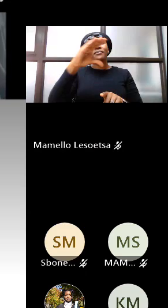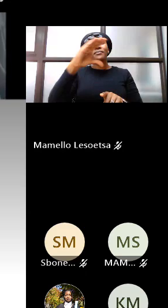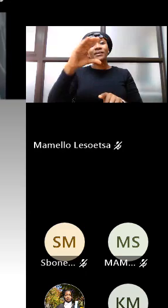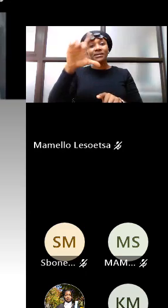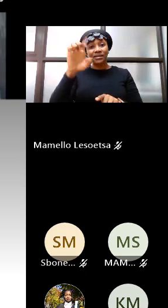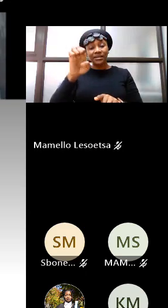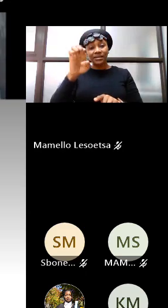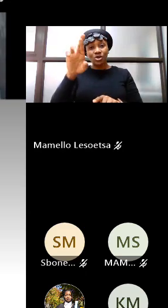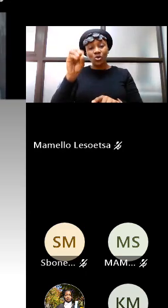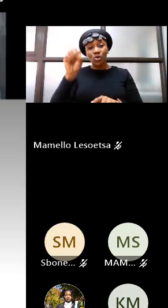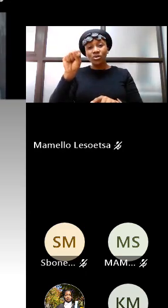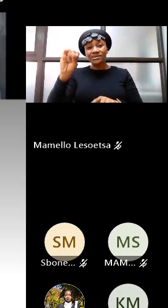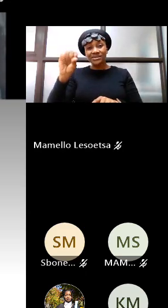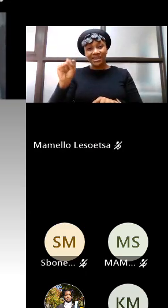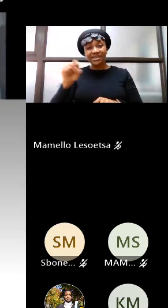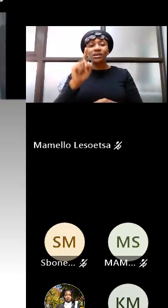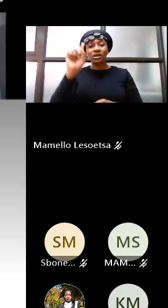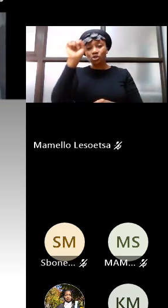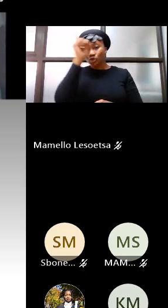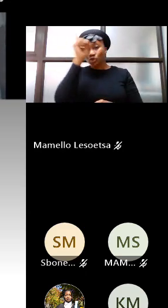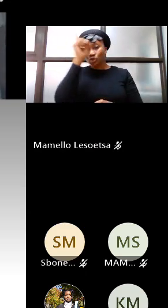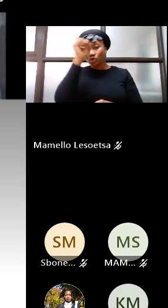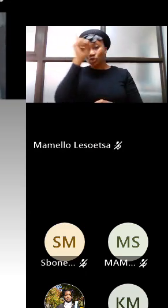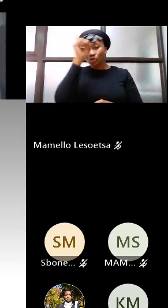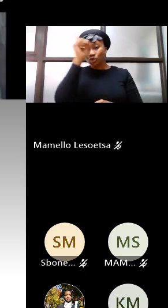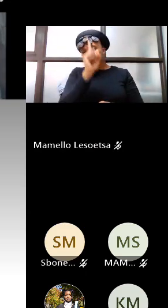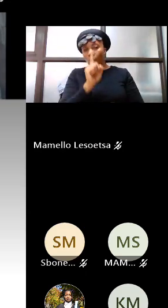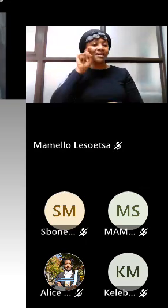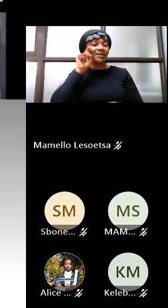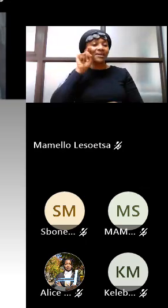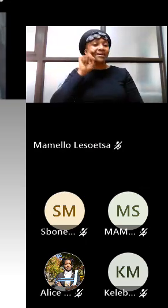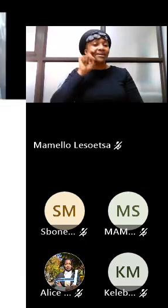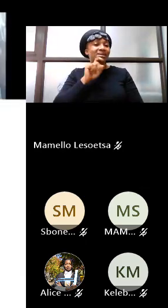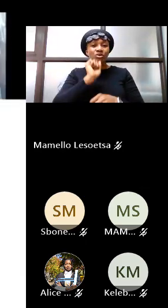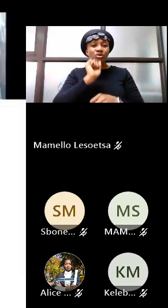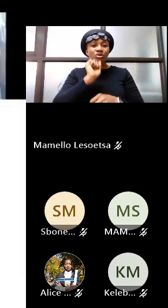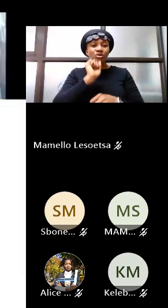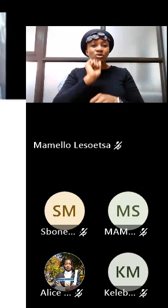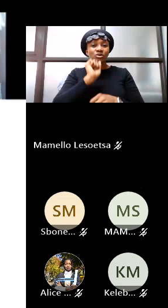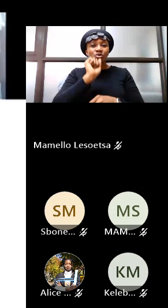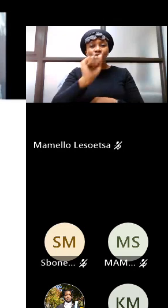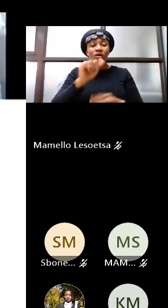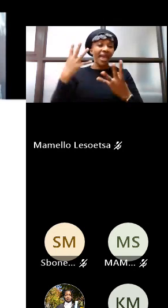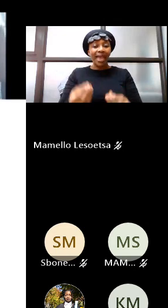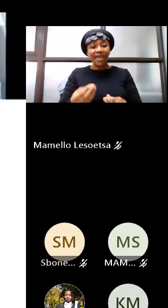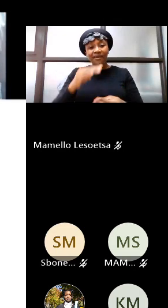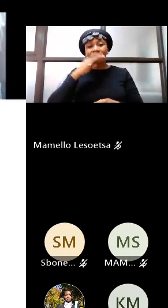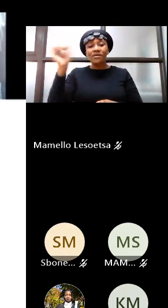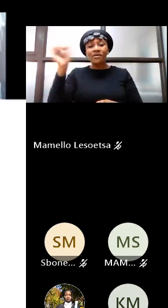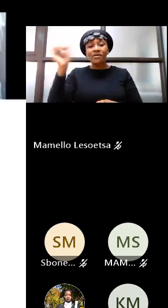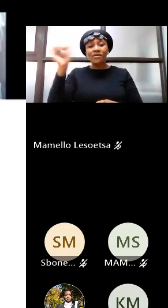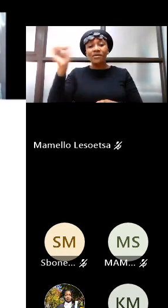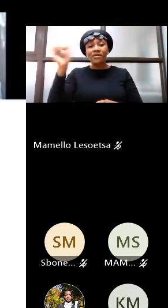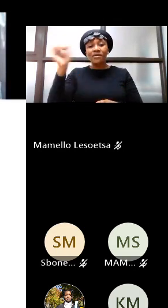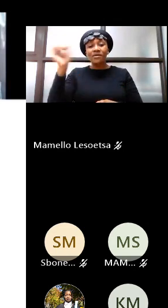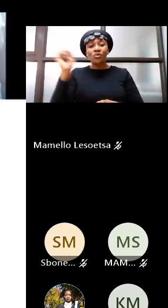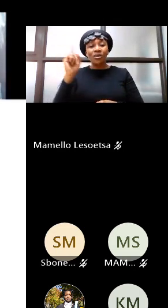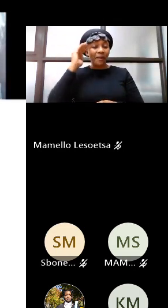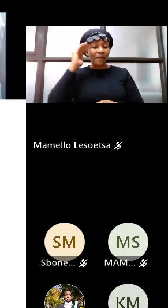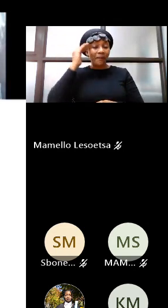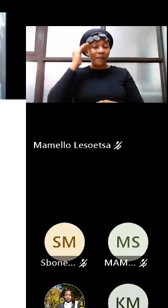your granddads or whatever had a stroke in the past, you saw that you have also mental health issues coming up after quite